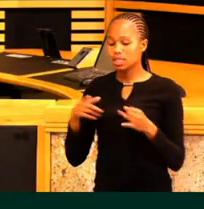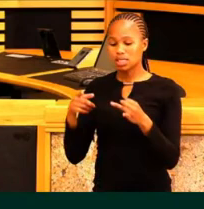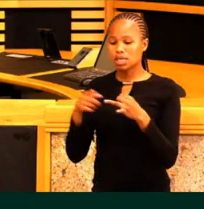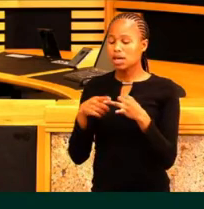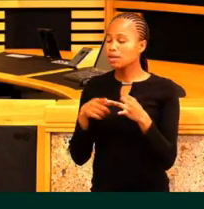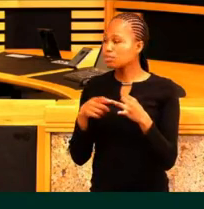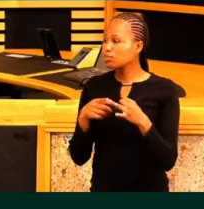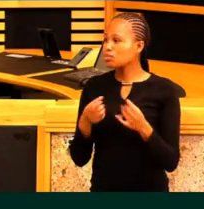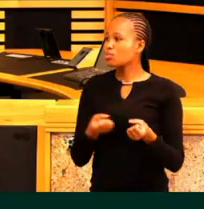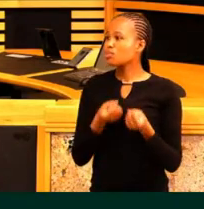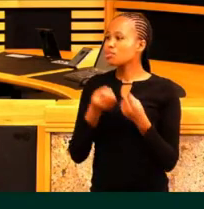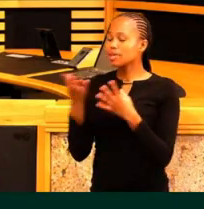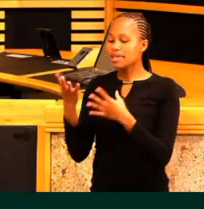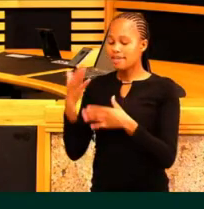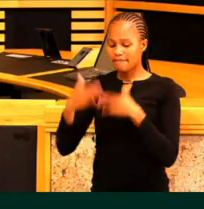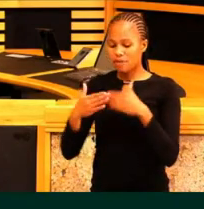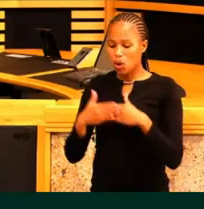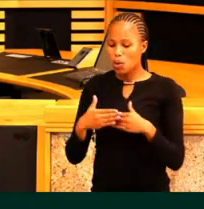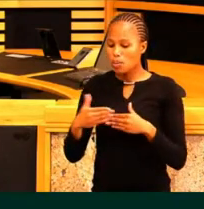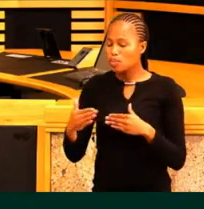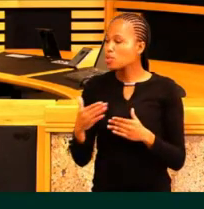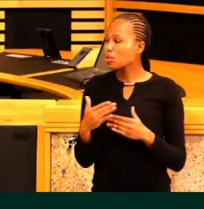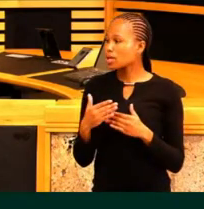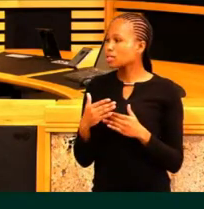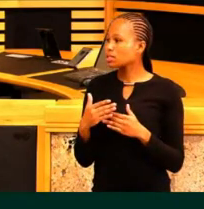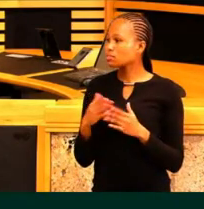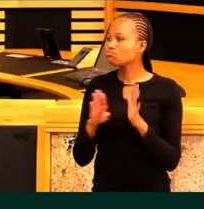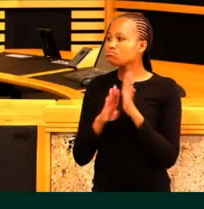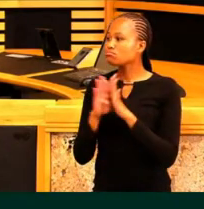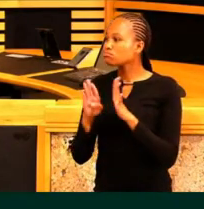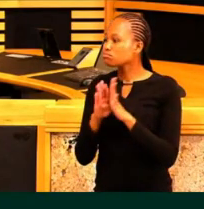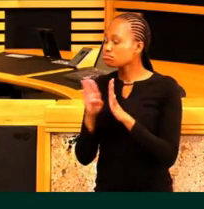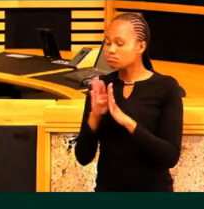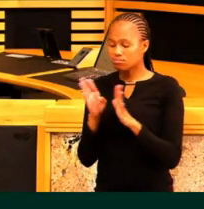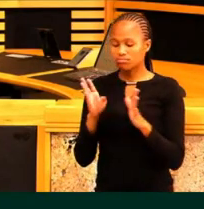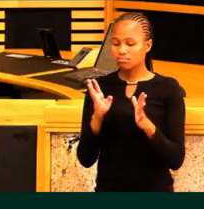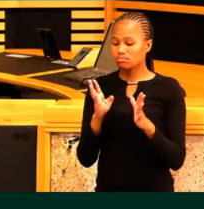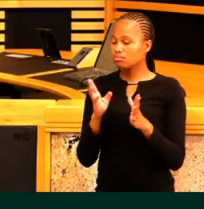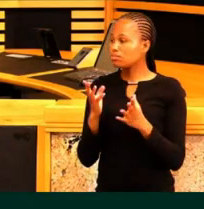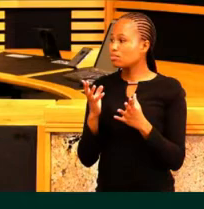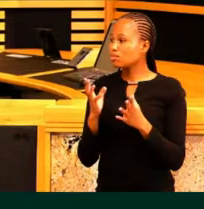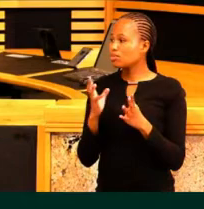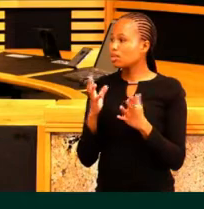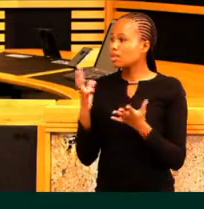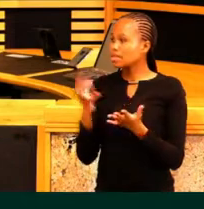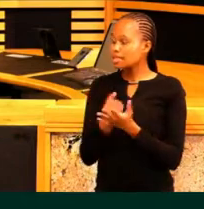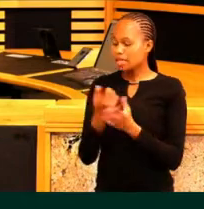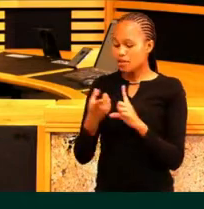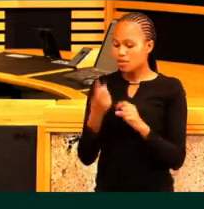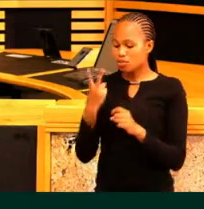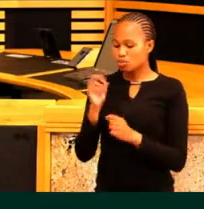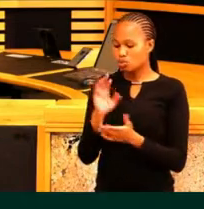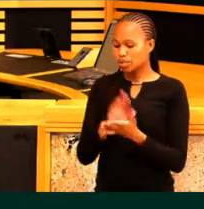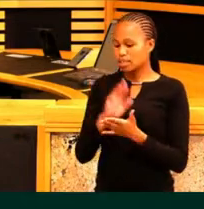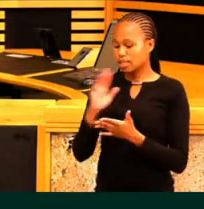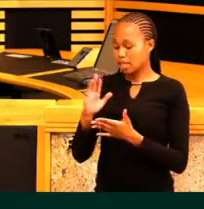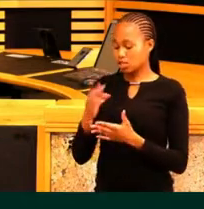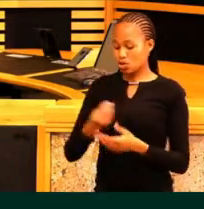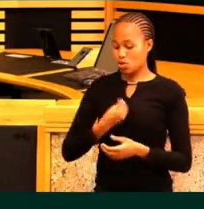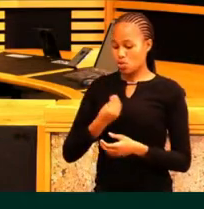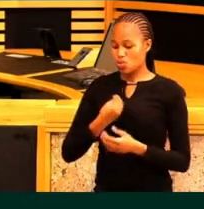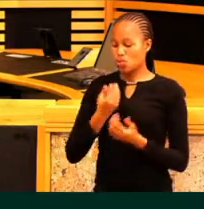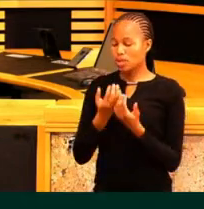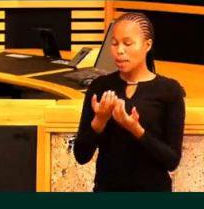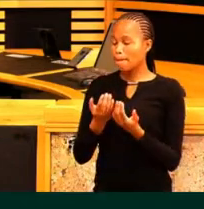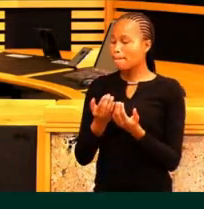is to give a progress report on the implementation of resolutions that were taken in the 2019 youth Parliament